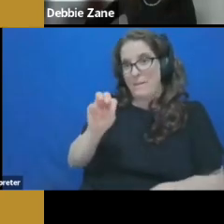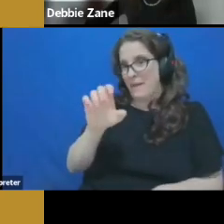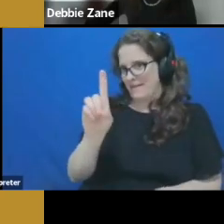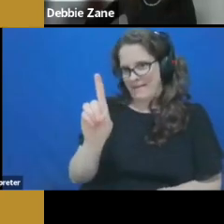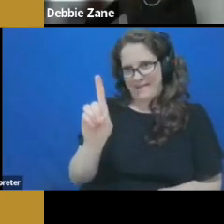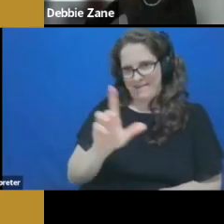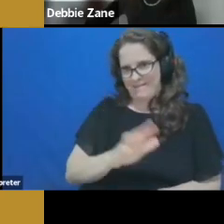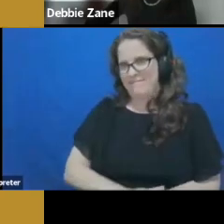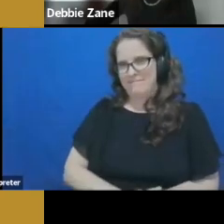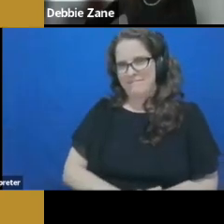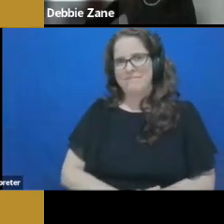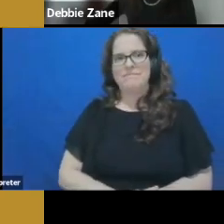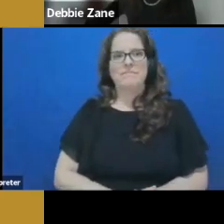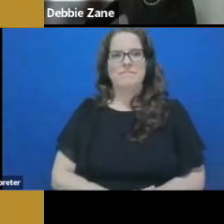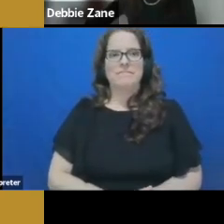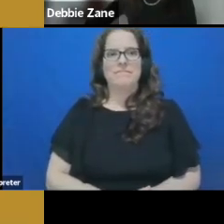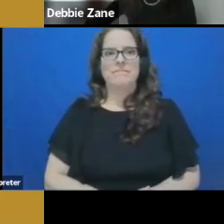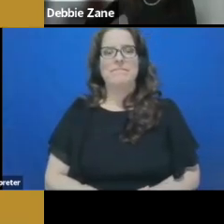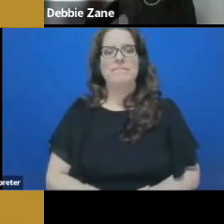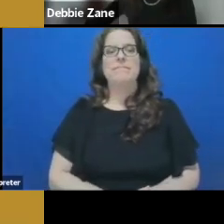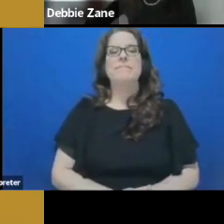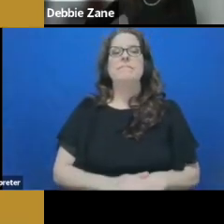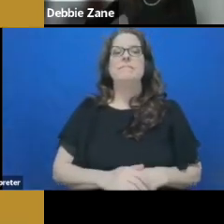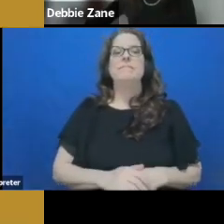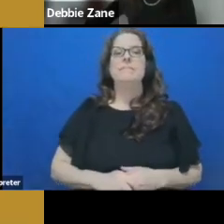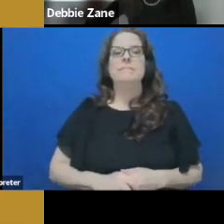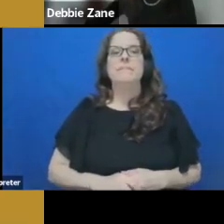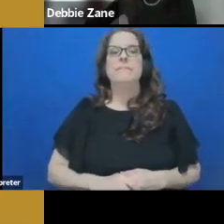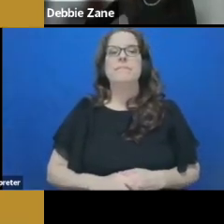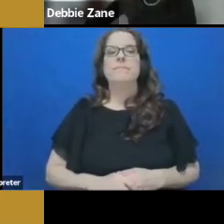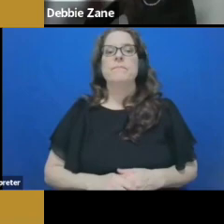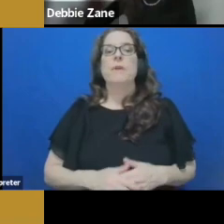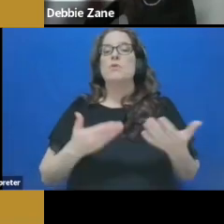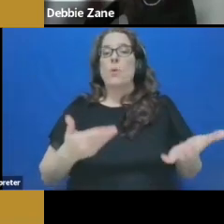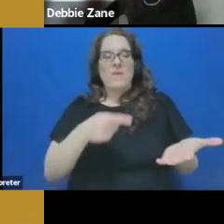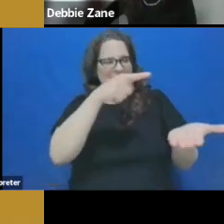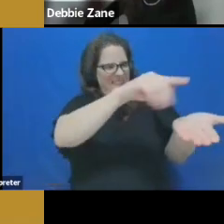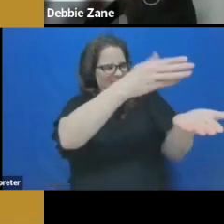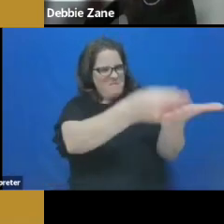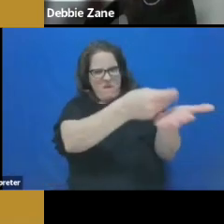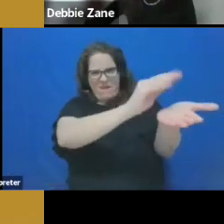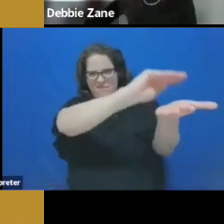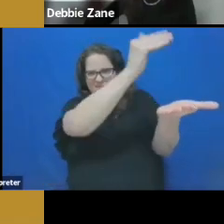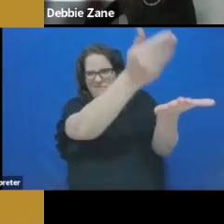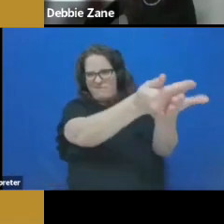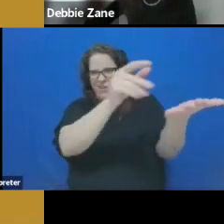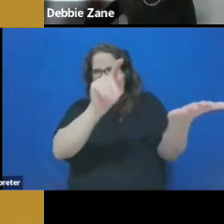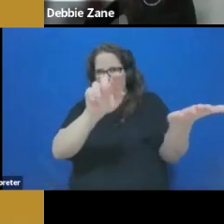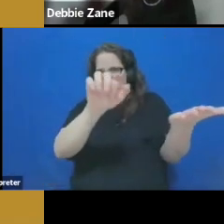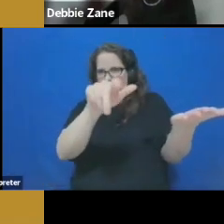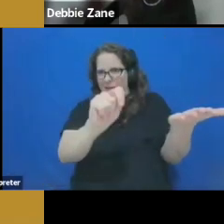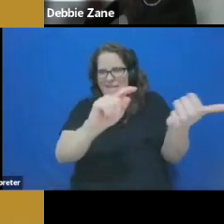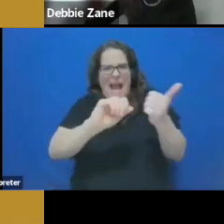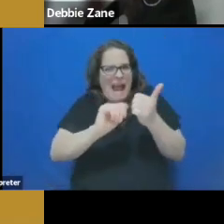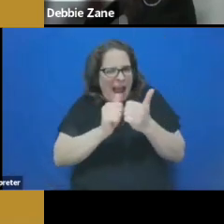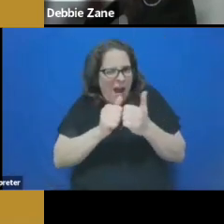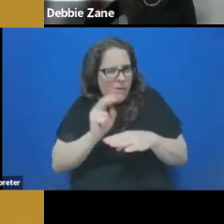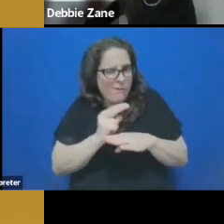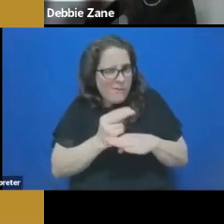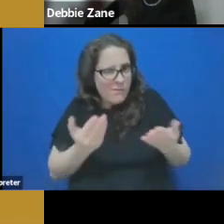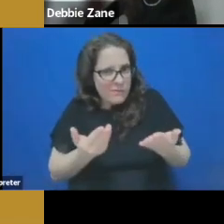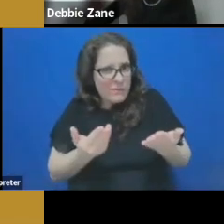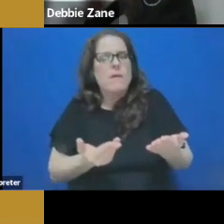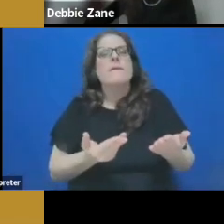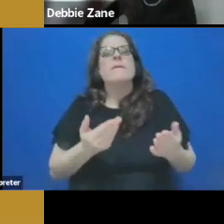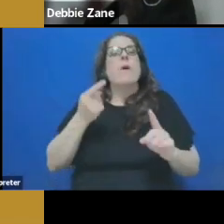How trust assets can be used. Disbursements from the trust must be used